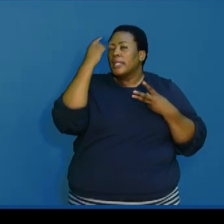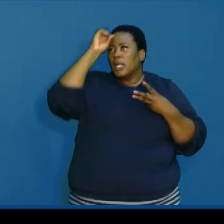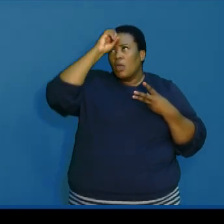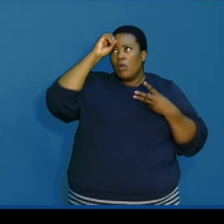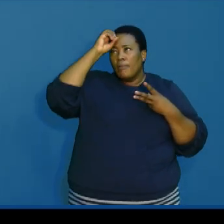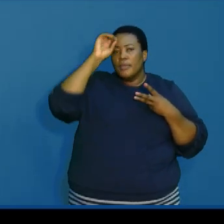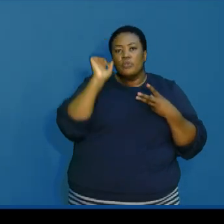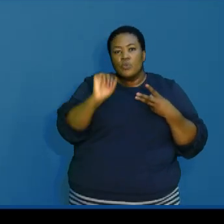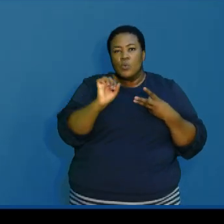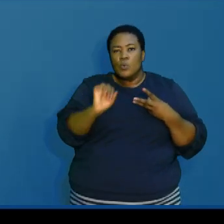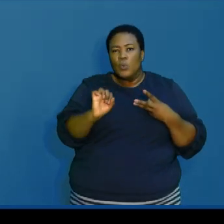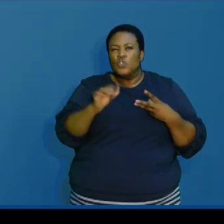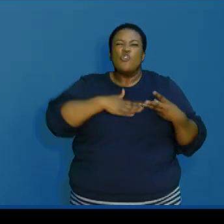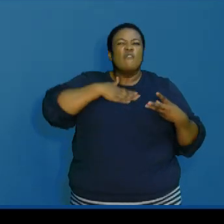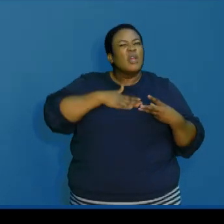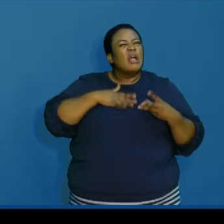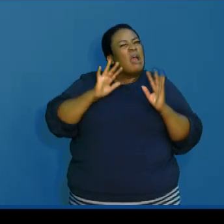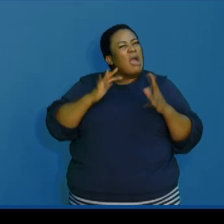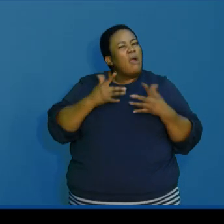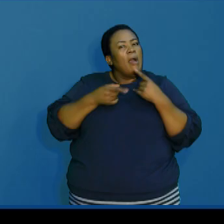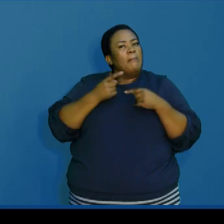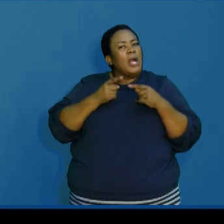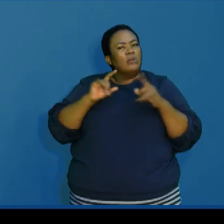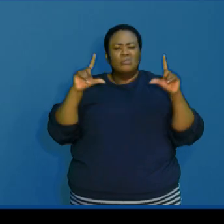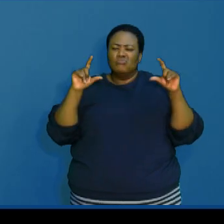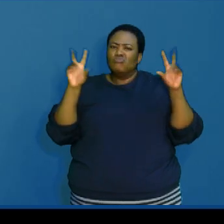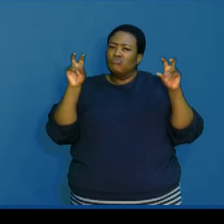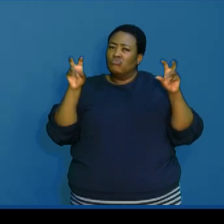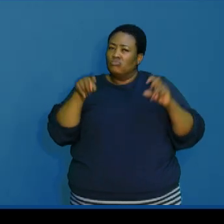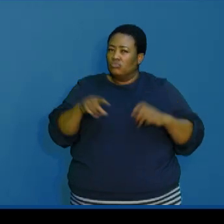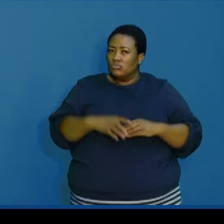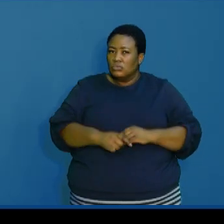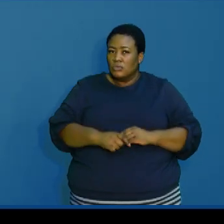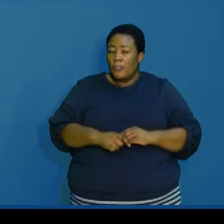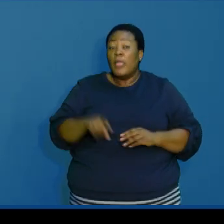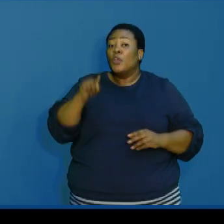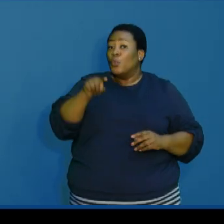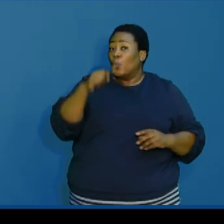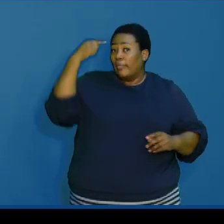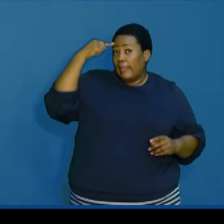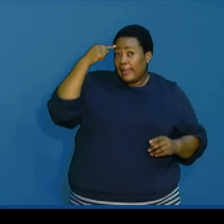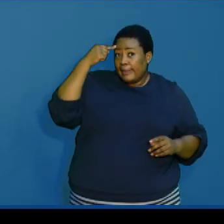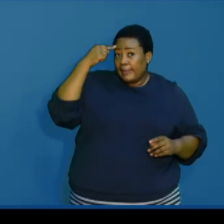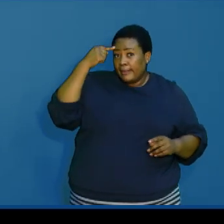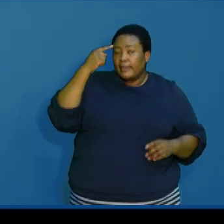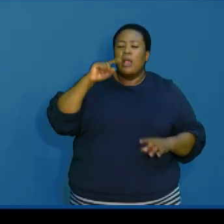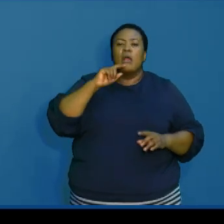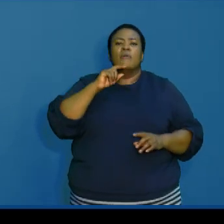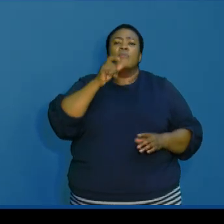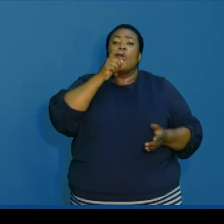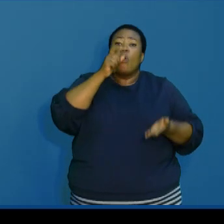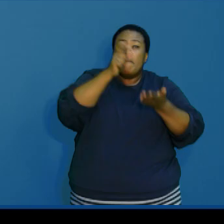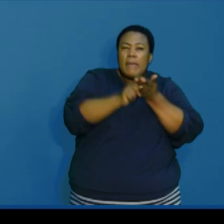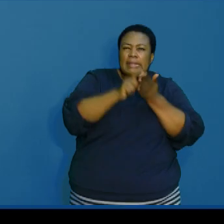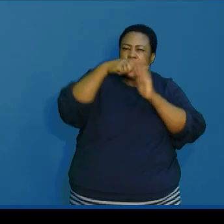the statement that an examiner is making. Do you think? Comment critically.